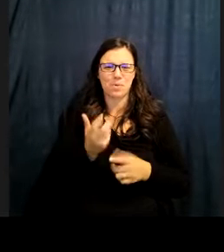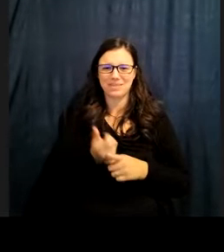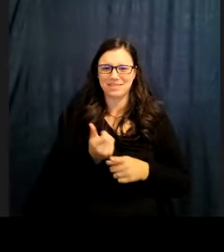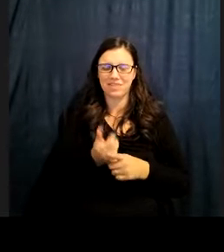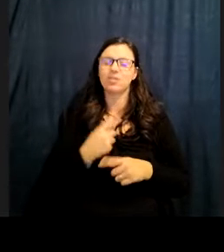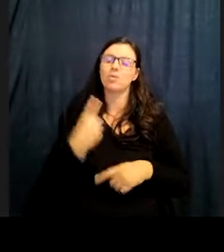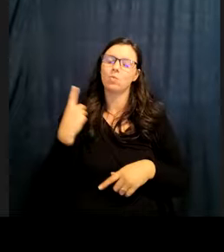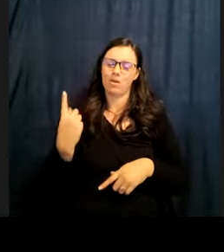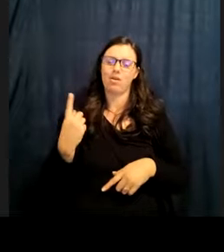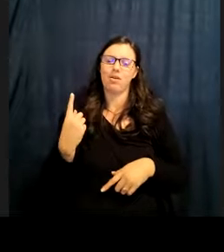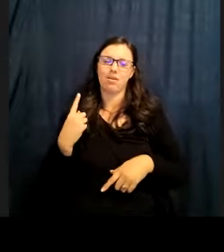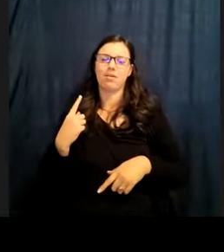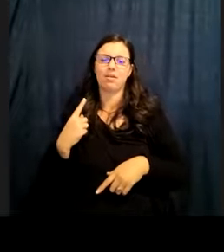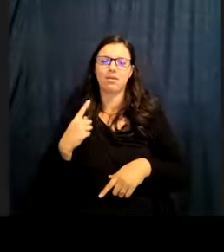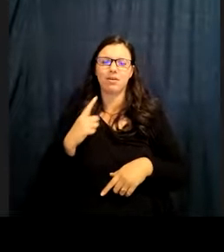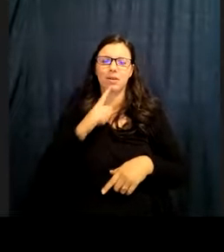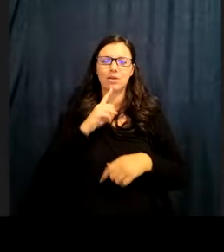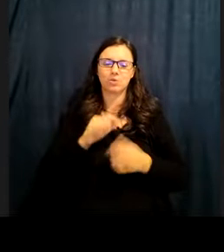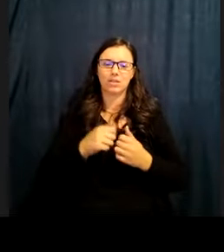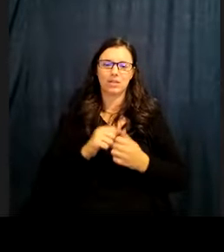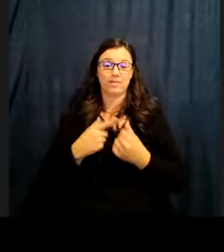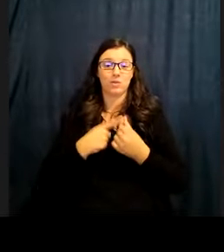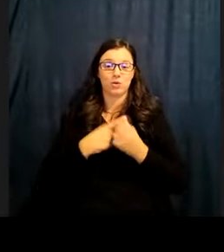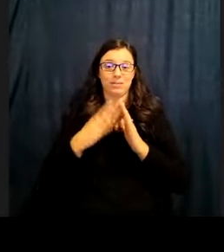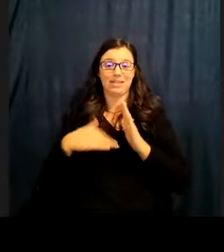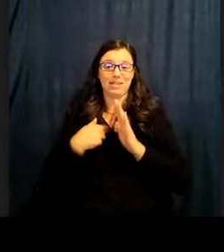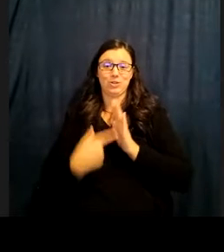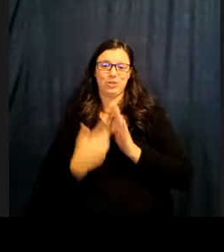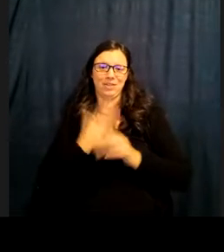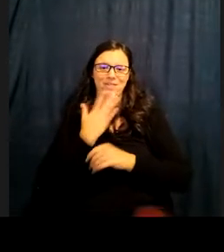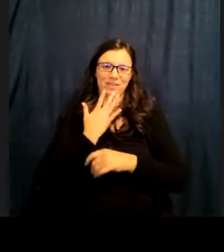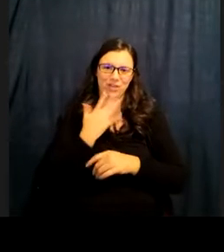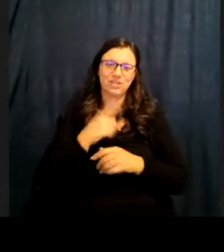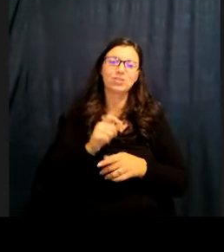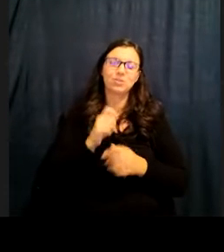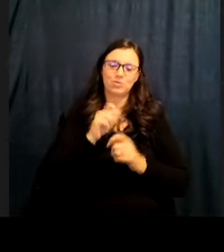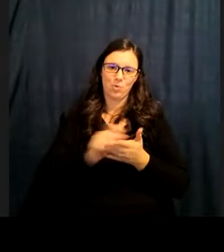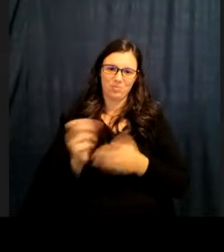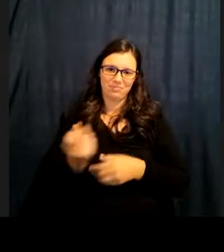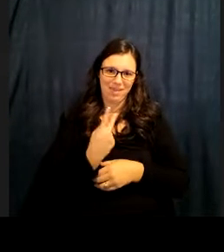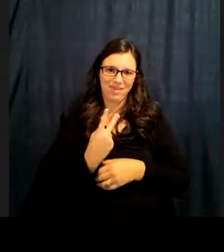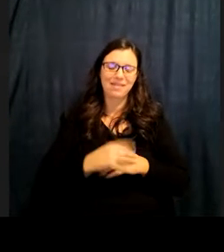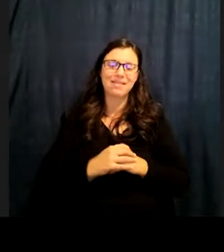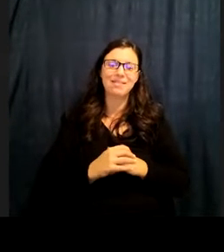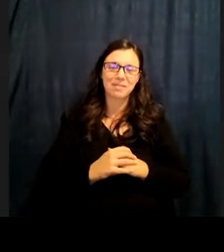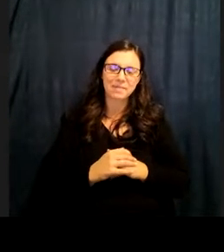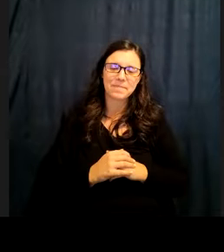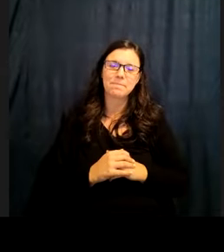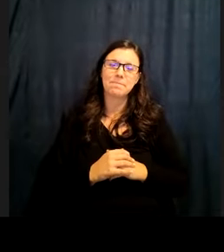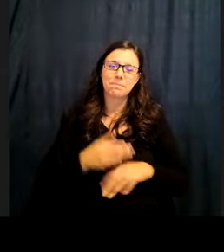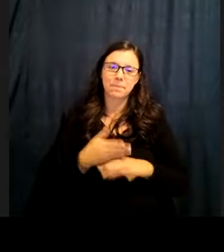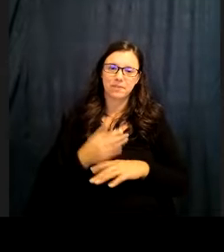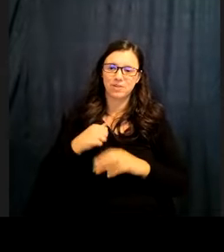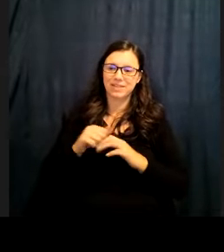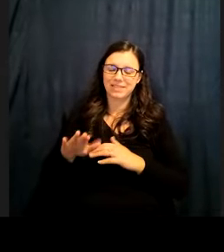of them, the one actually, that first painting that I showed you, that was my favorite one, she wrote back and after I sent the